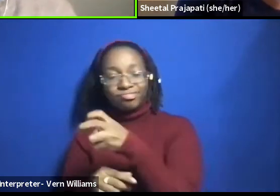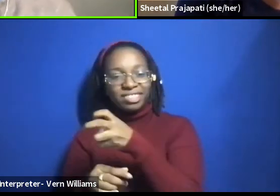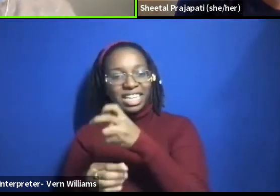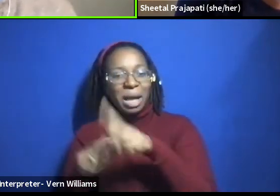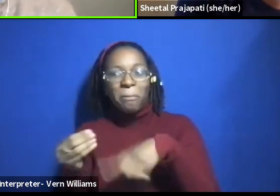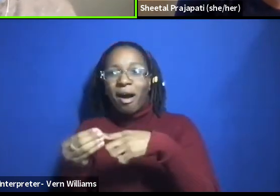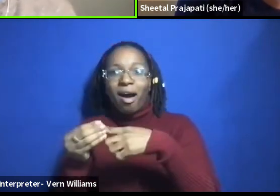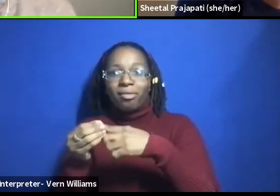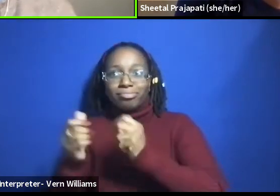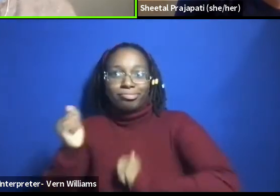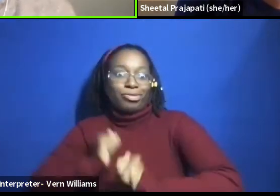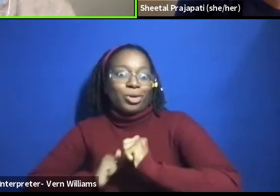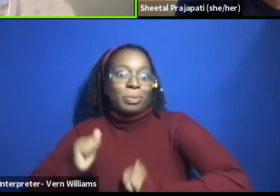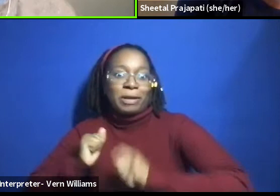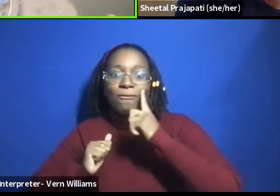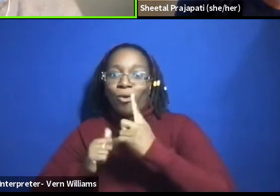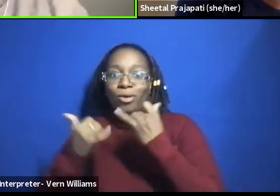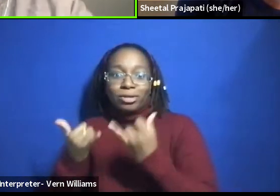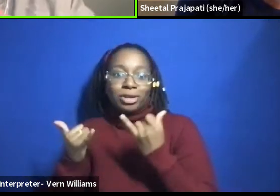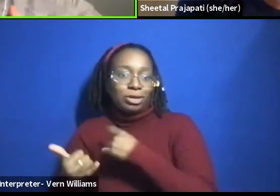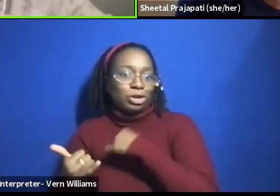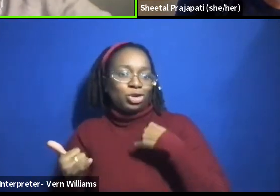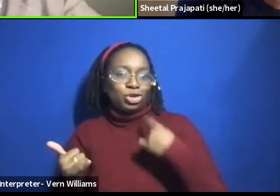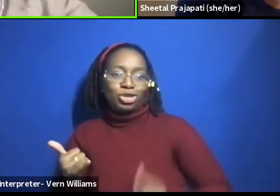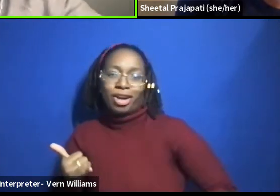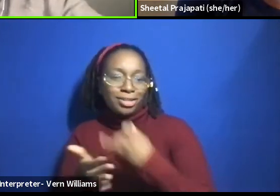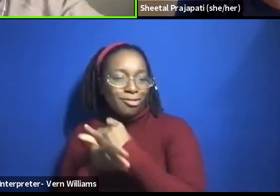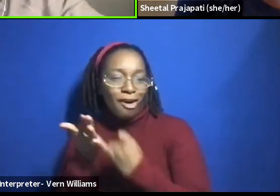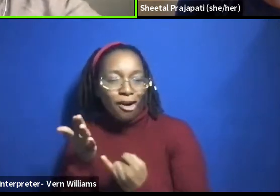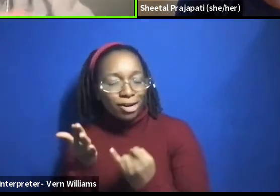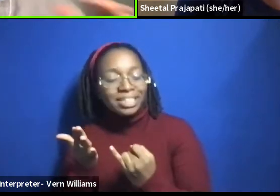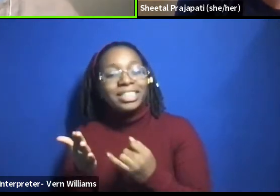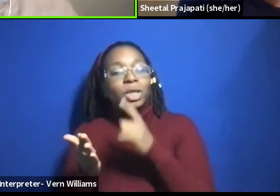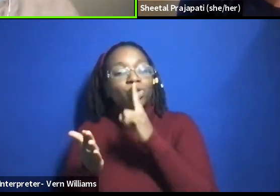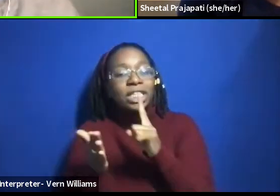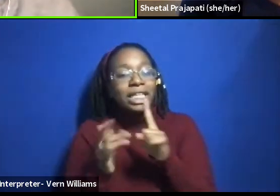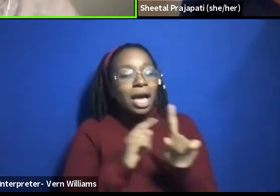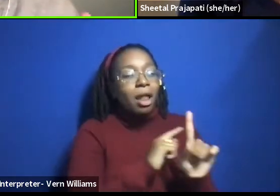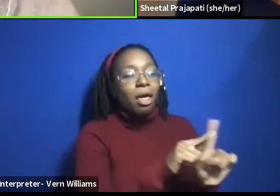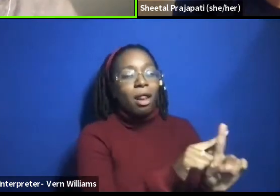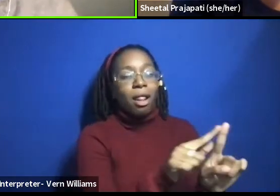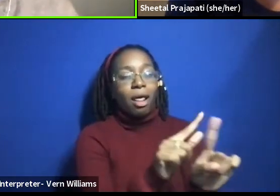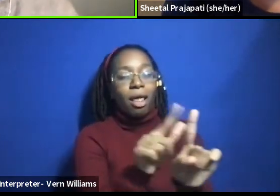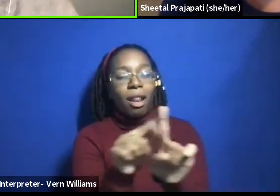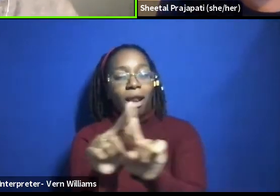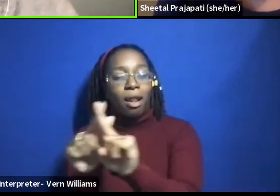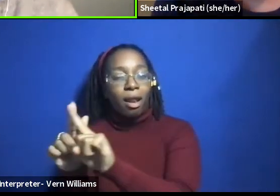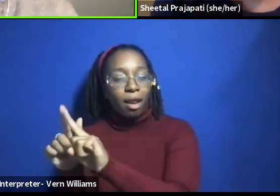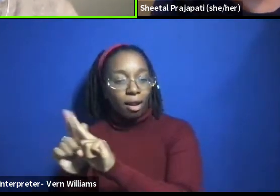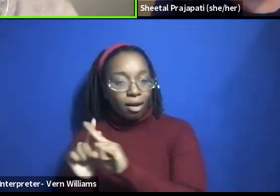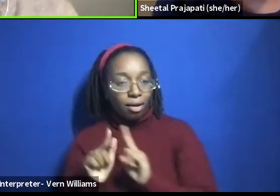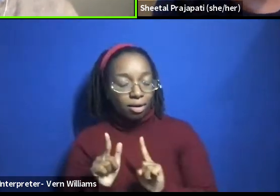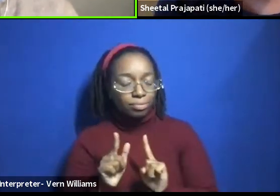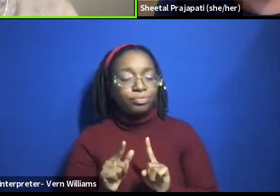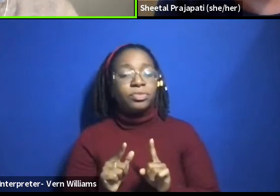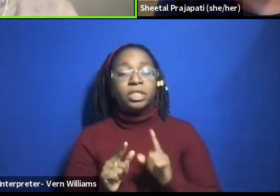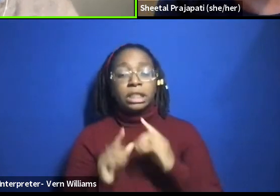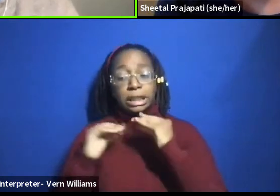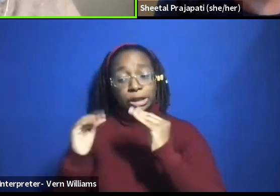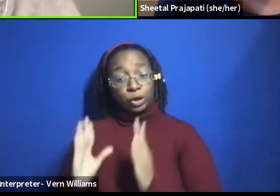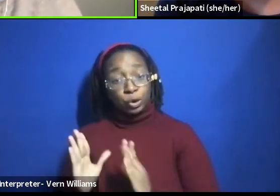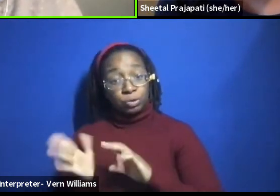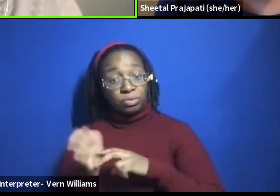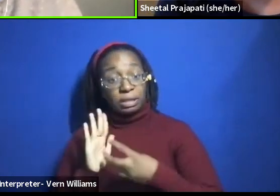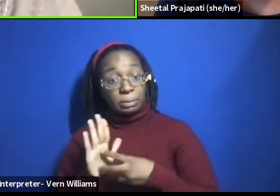a contemporary like a Chinese artist. So it really runs the whole gamut. So as an educator, you have to become